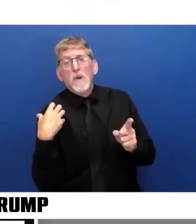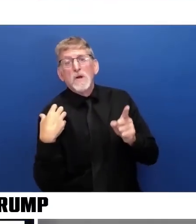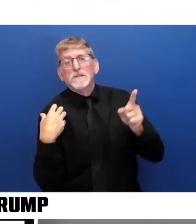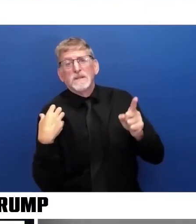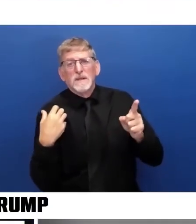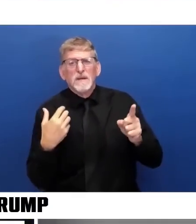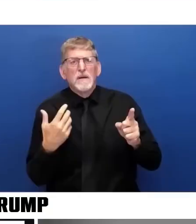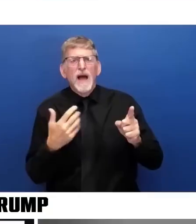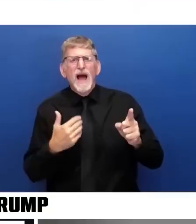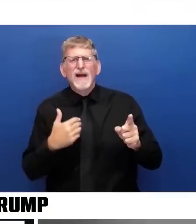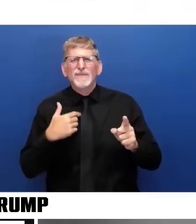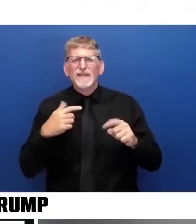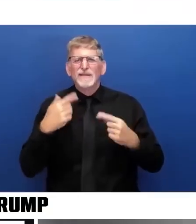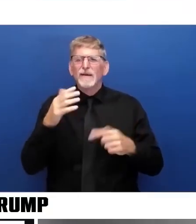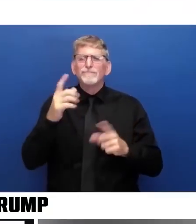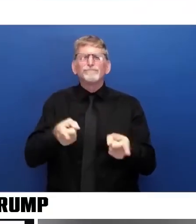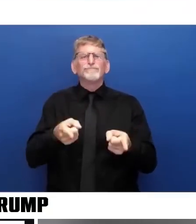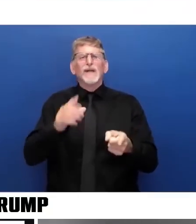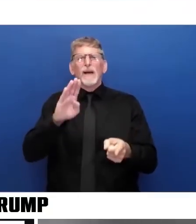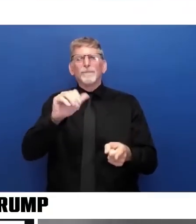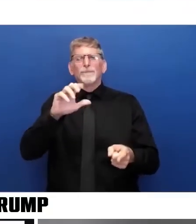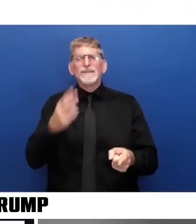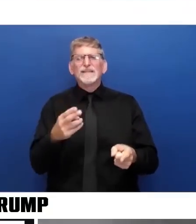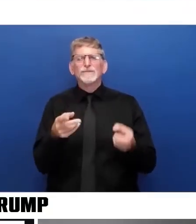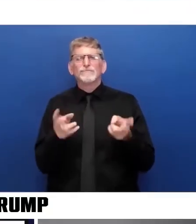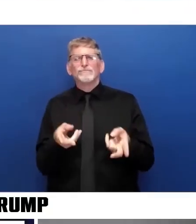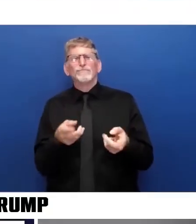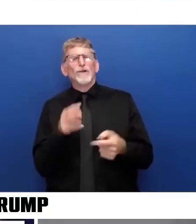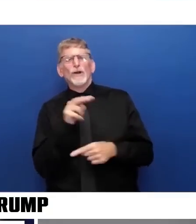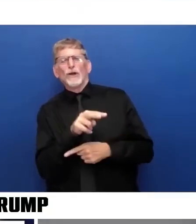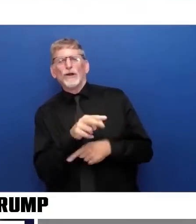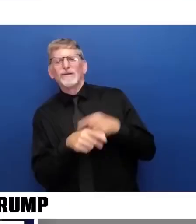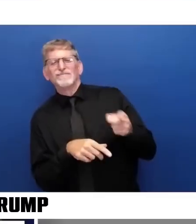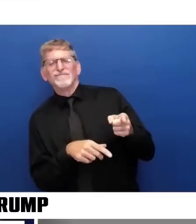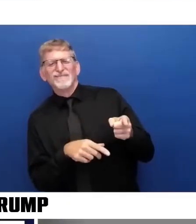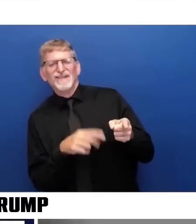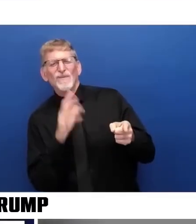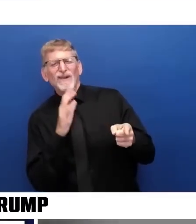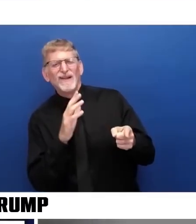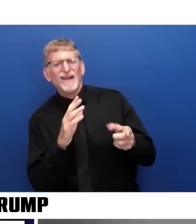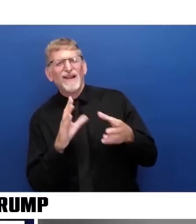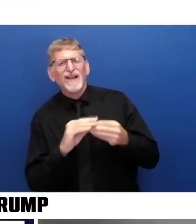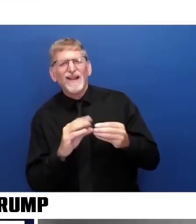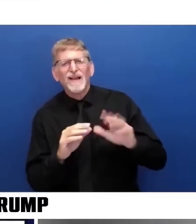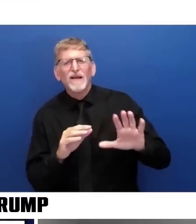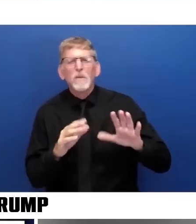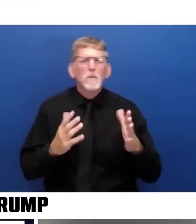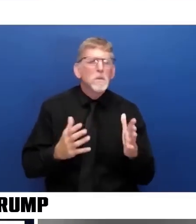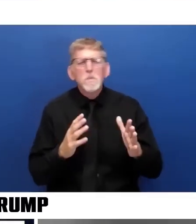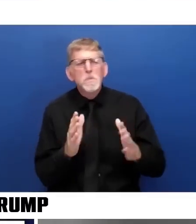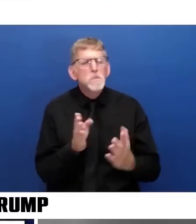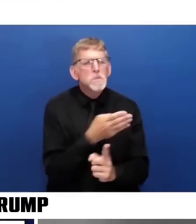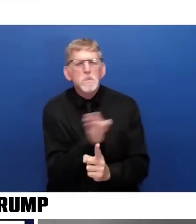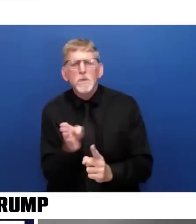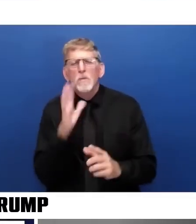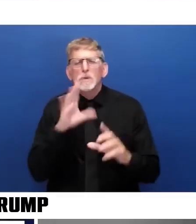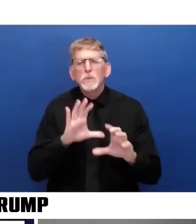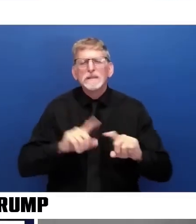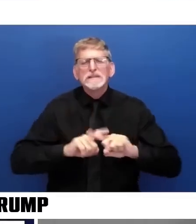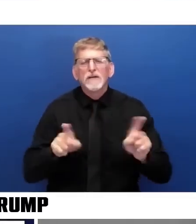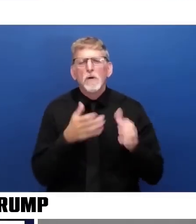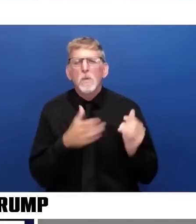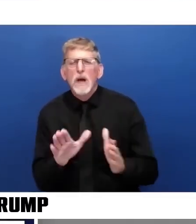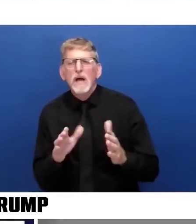look, her boss went out and said, we'll do it again. We'll do it a different way. And he went out, got rejected again by the Supreme Court. So all